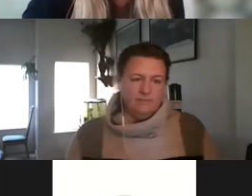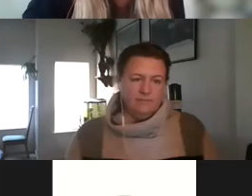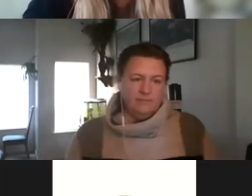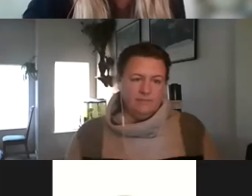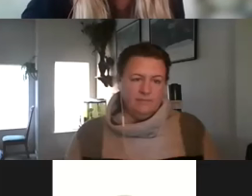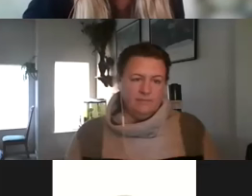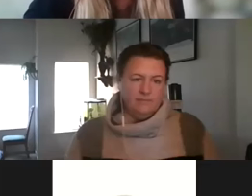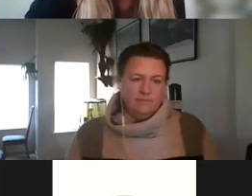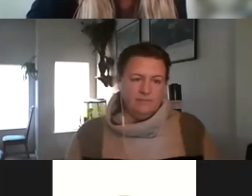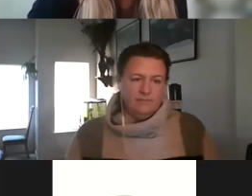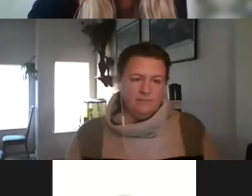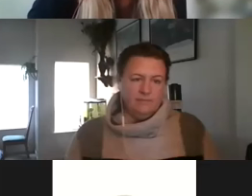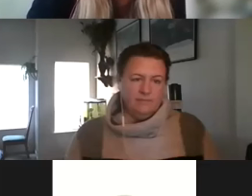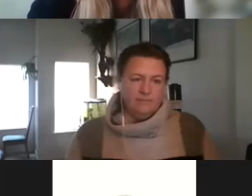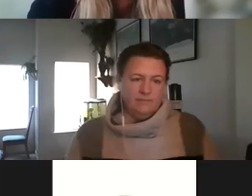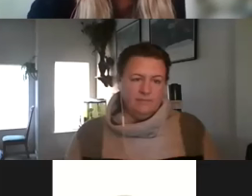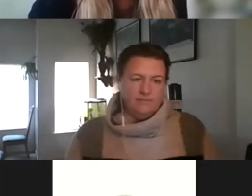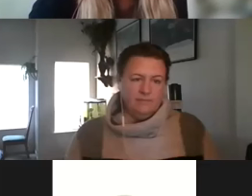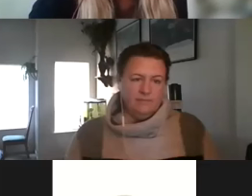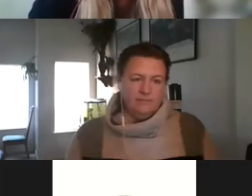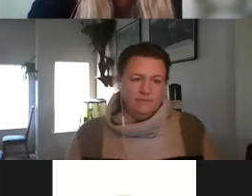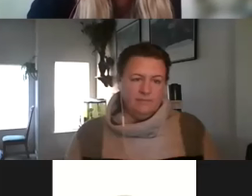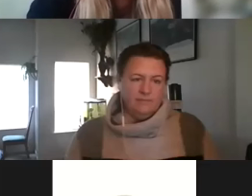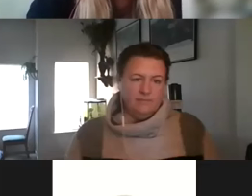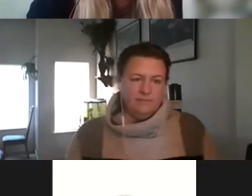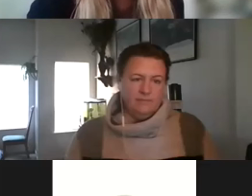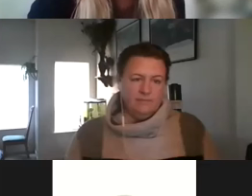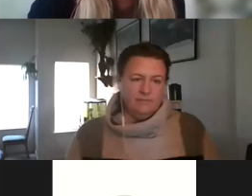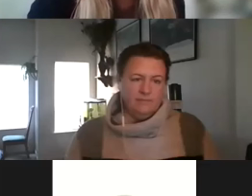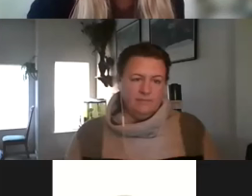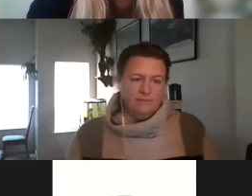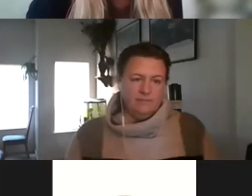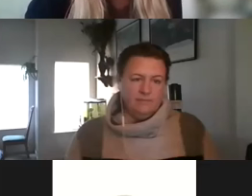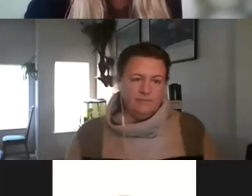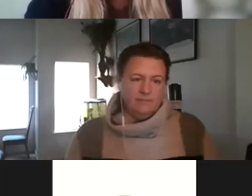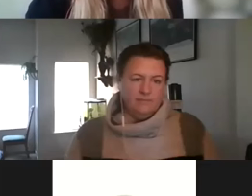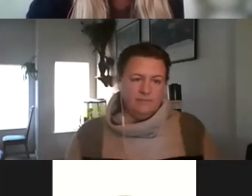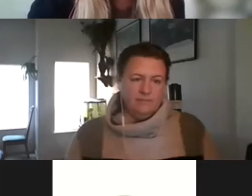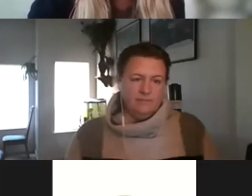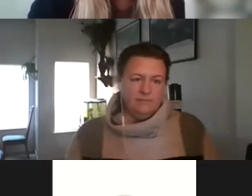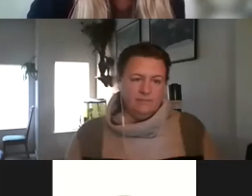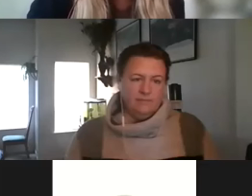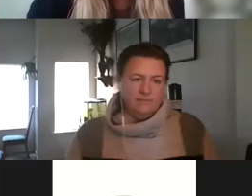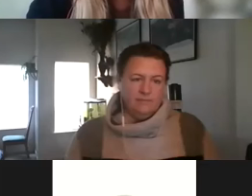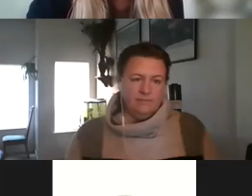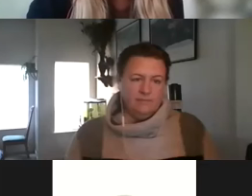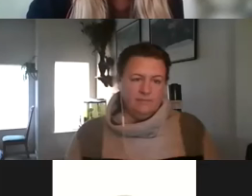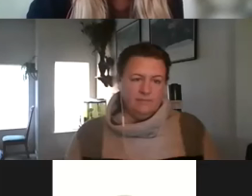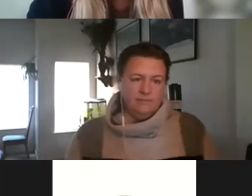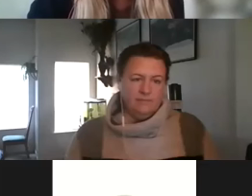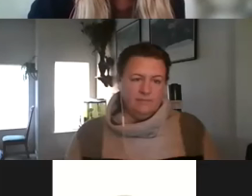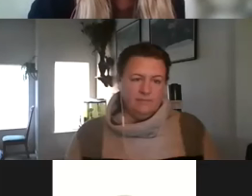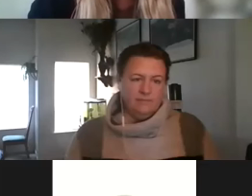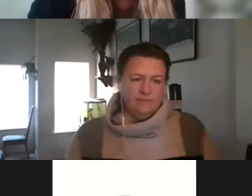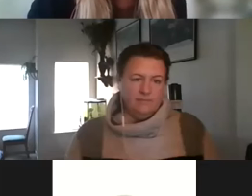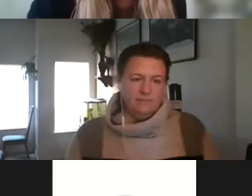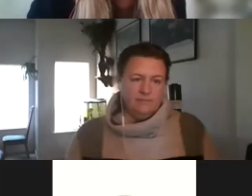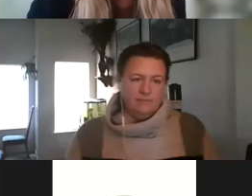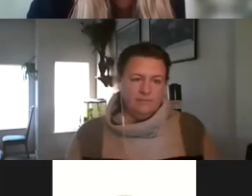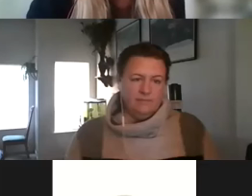Awesome. Thank you so much, Melissa. That was fantastic. I loved hearing all the examples and all the positives that have come out of this challenging time as